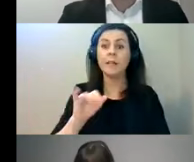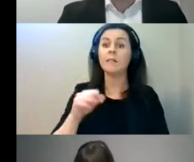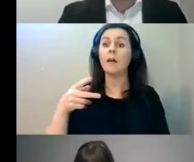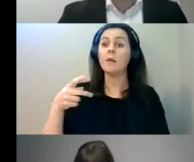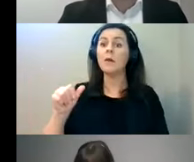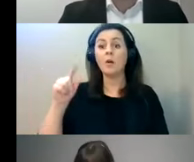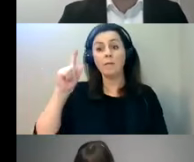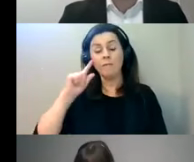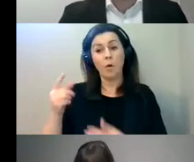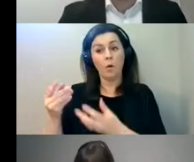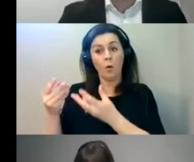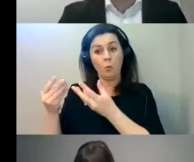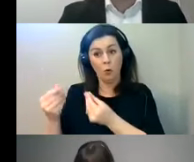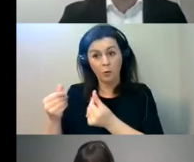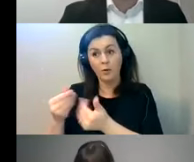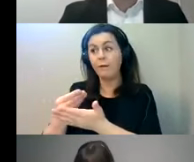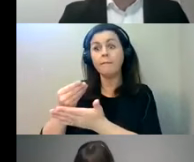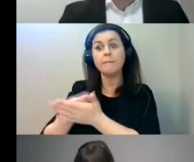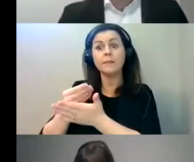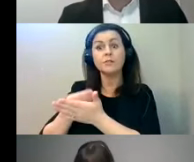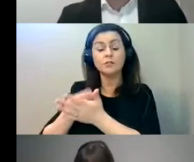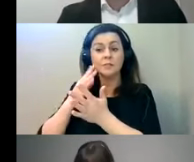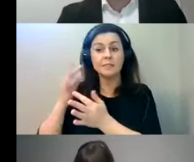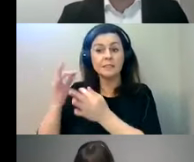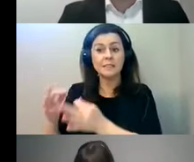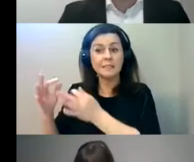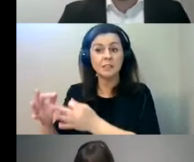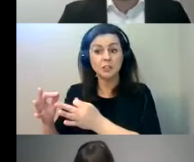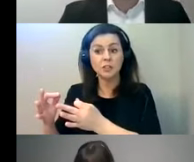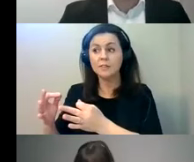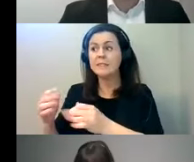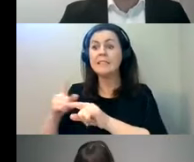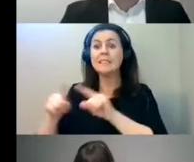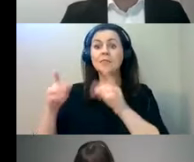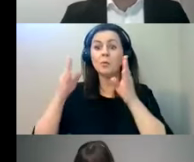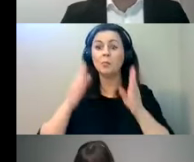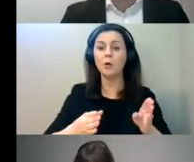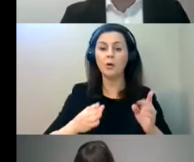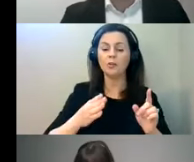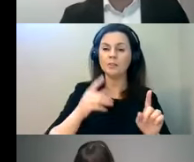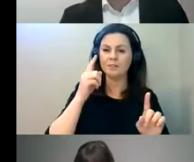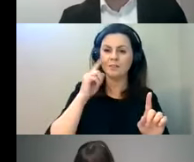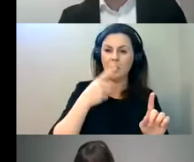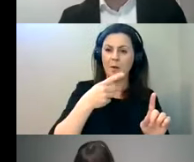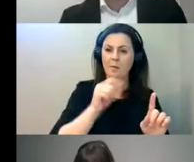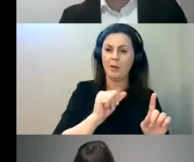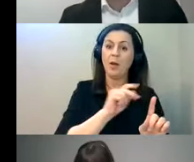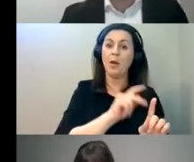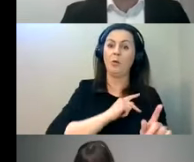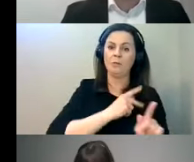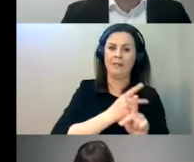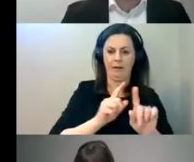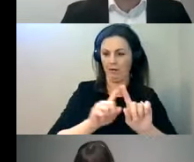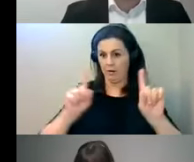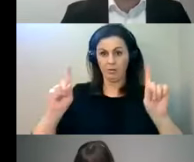making the financial decisions for the grantor is not the same person as the power of attorney for personal care who makes the personal care